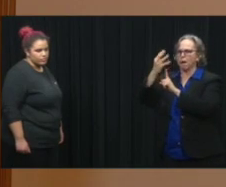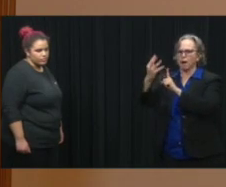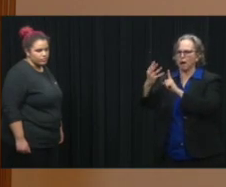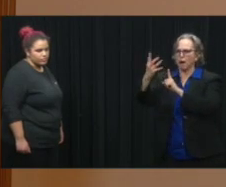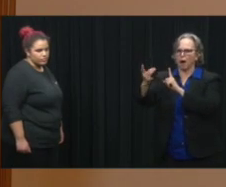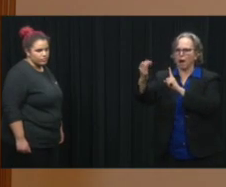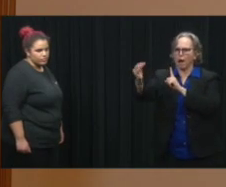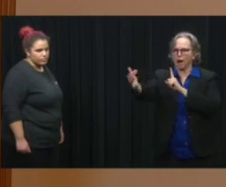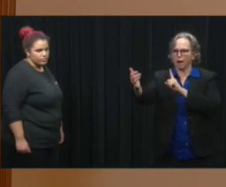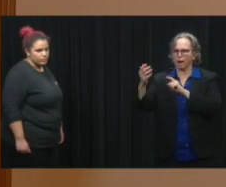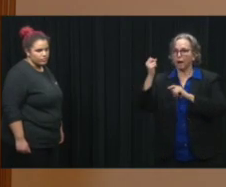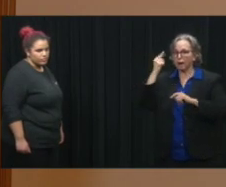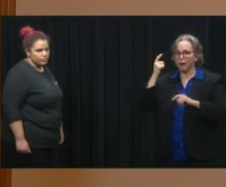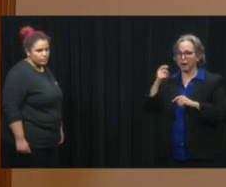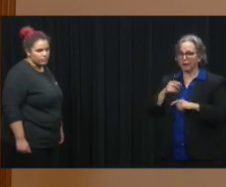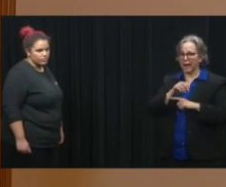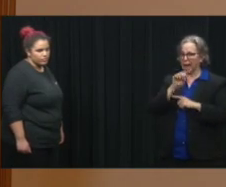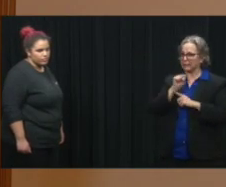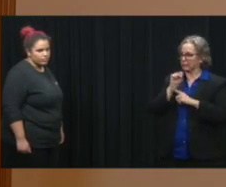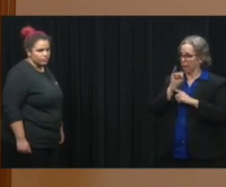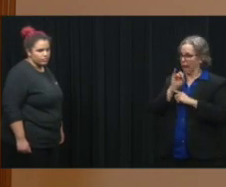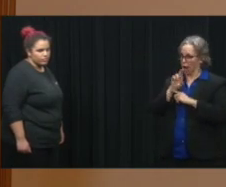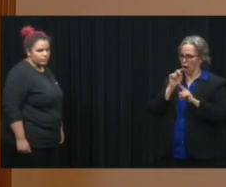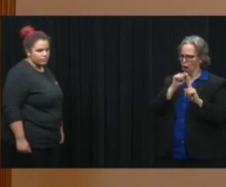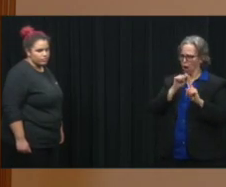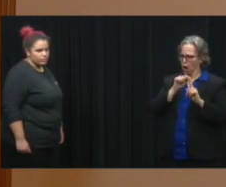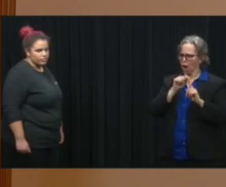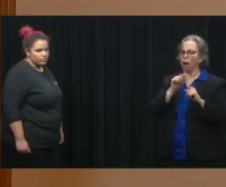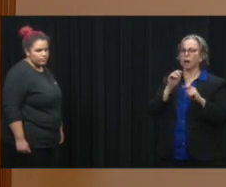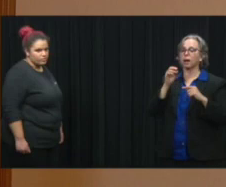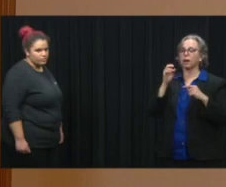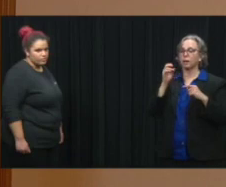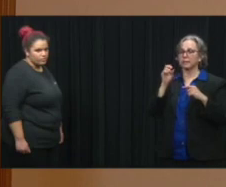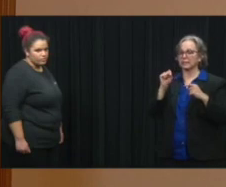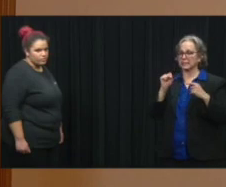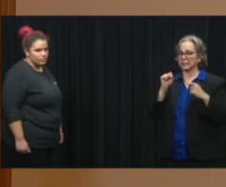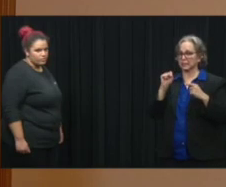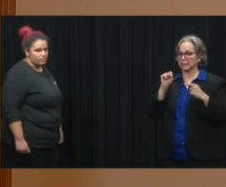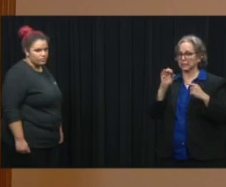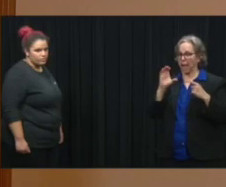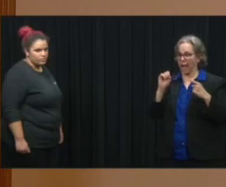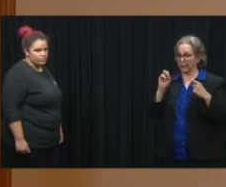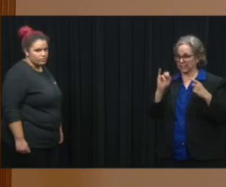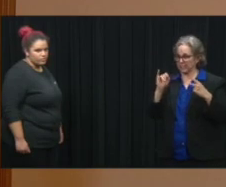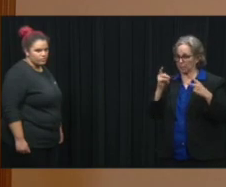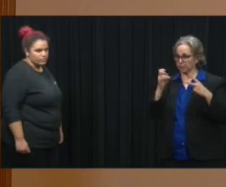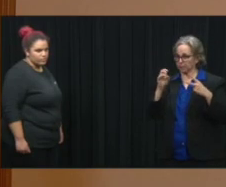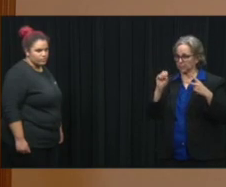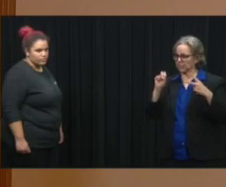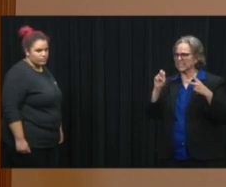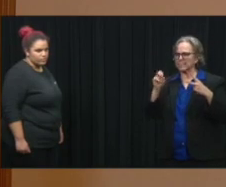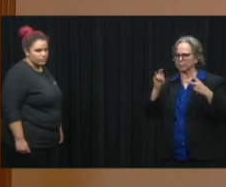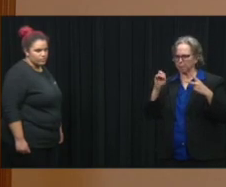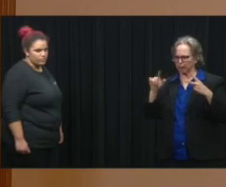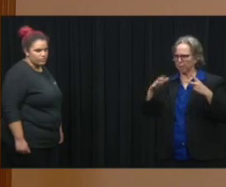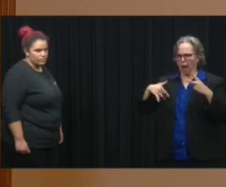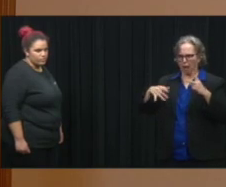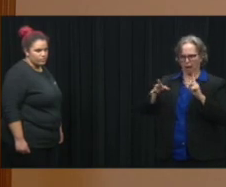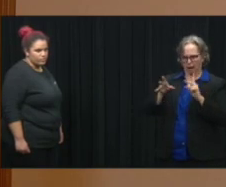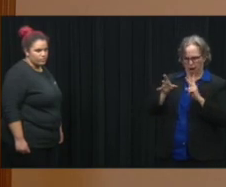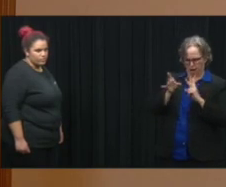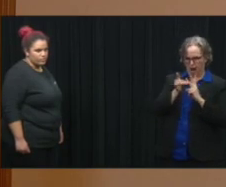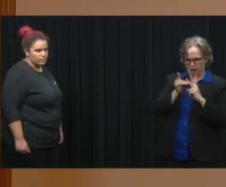and R. S is susceptible people. That's someone like me who has not yet caught it. You've got your I's, your